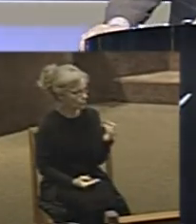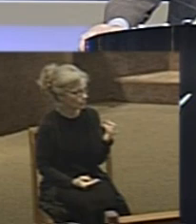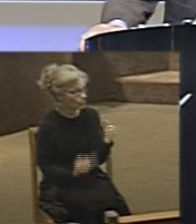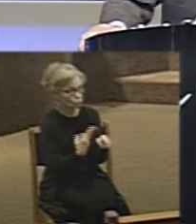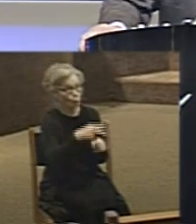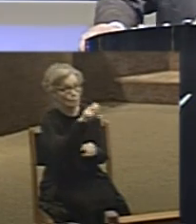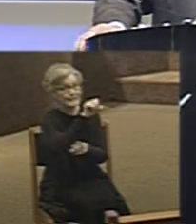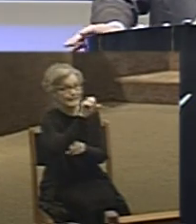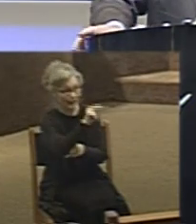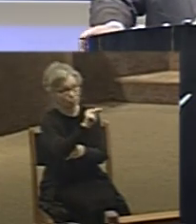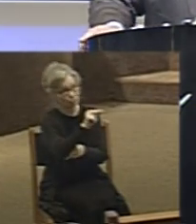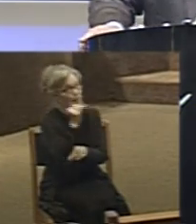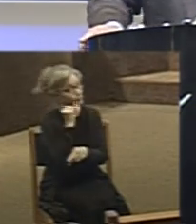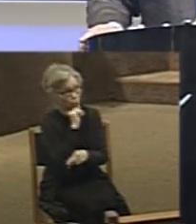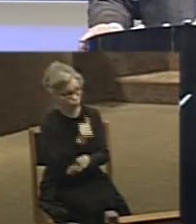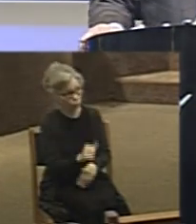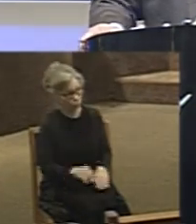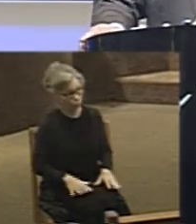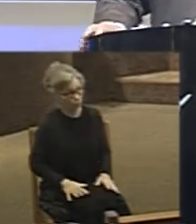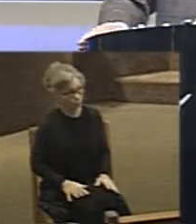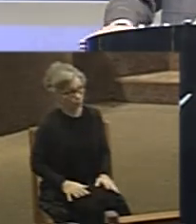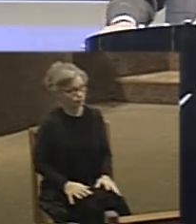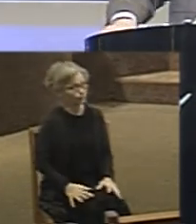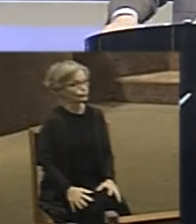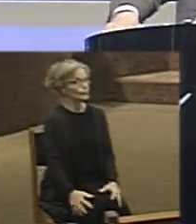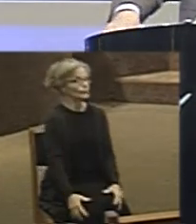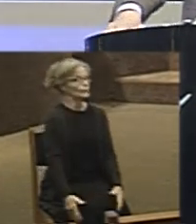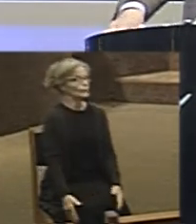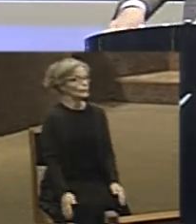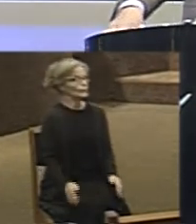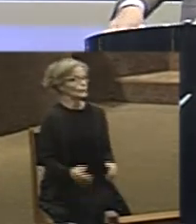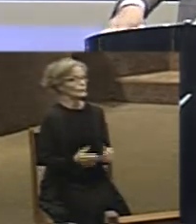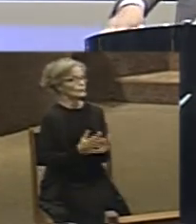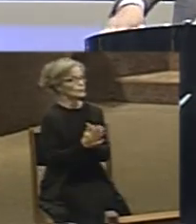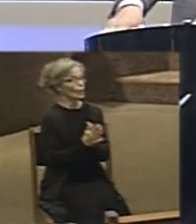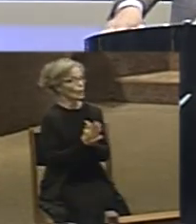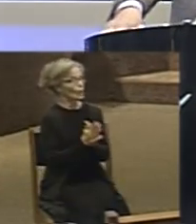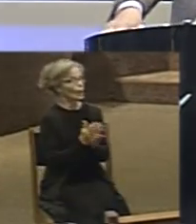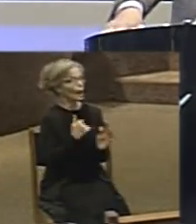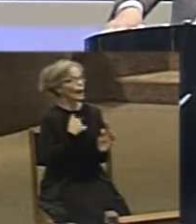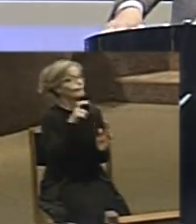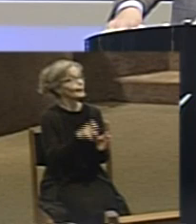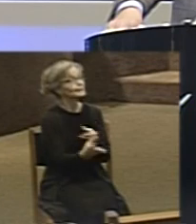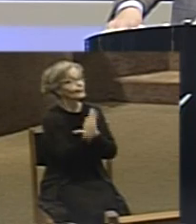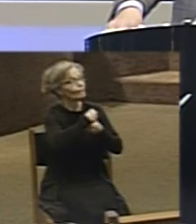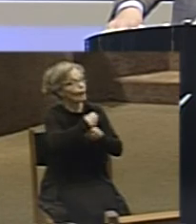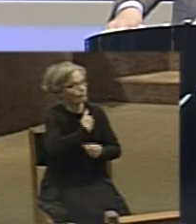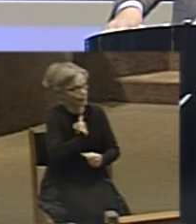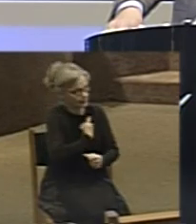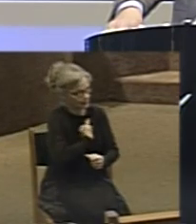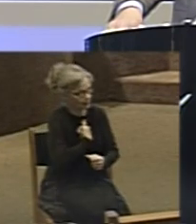Because my company is so critical to my character.